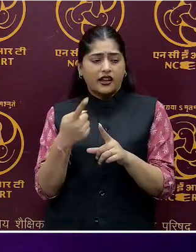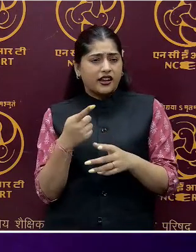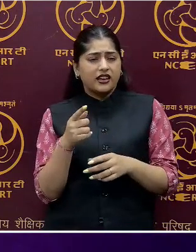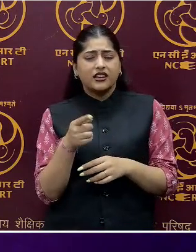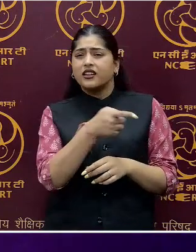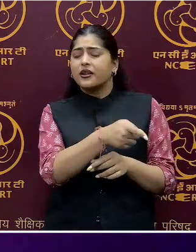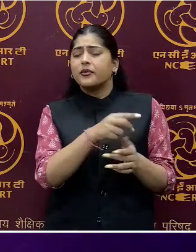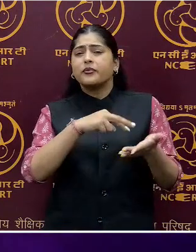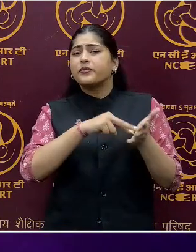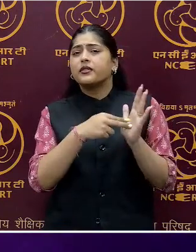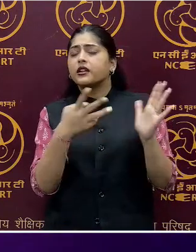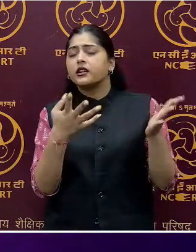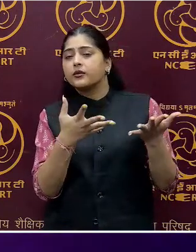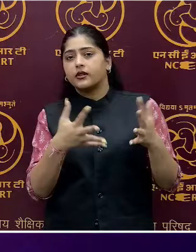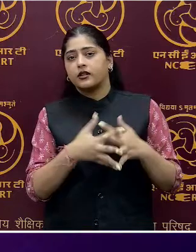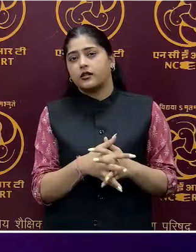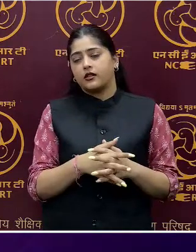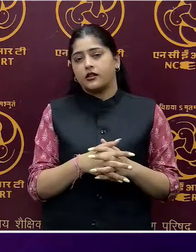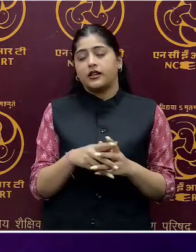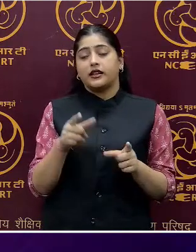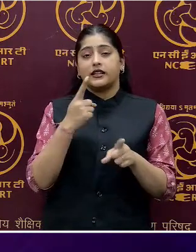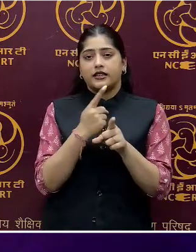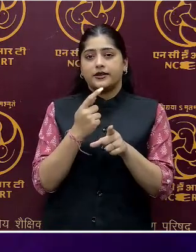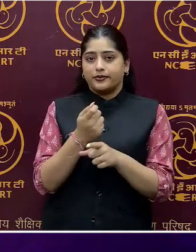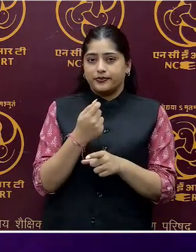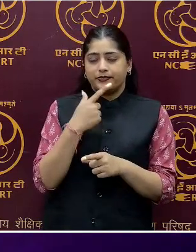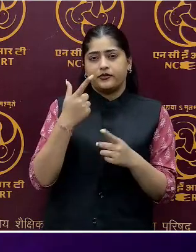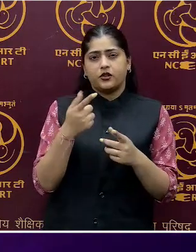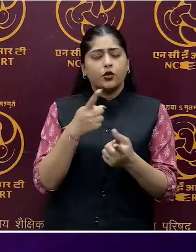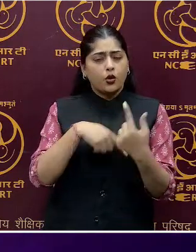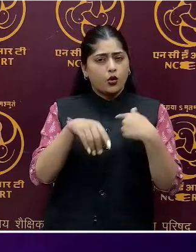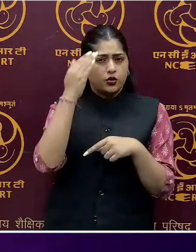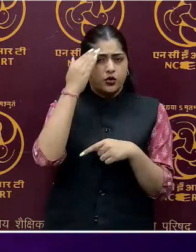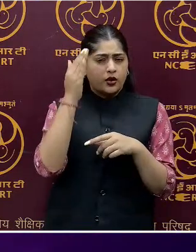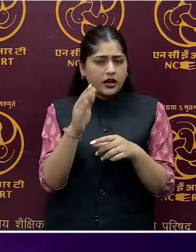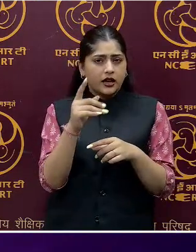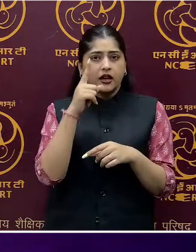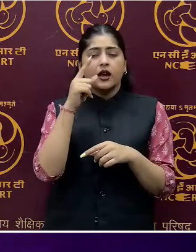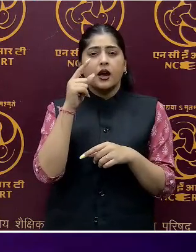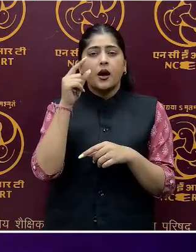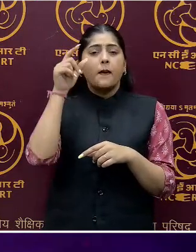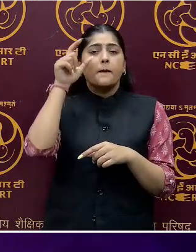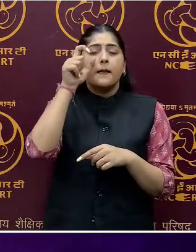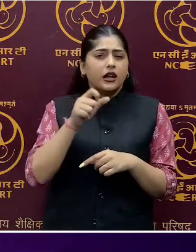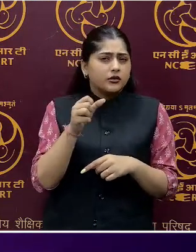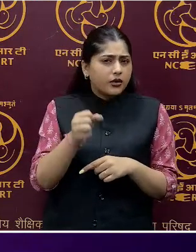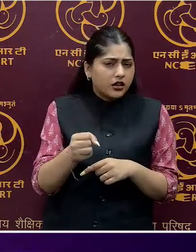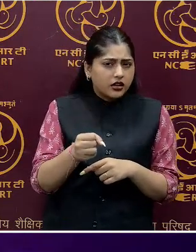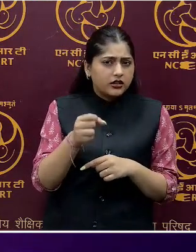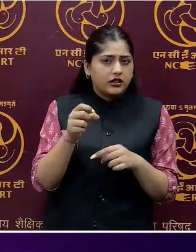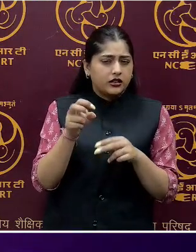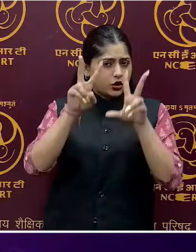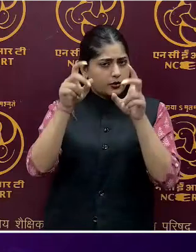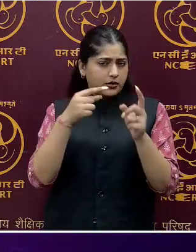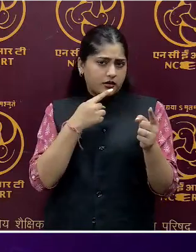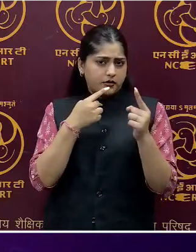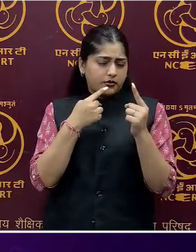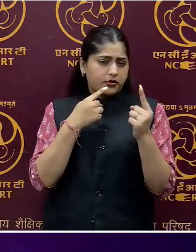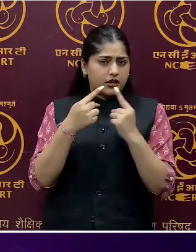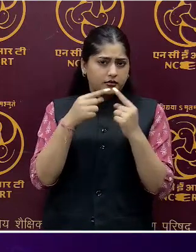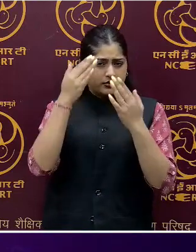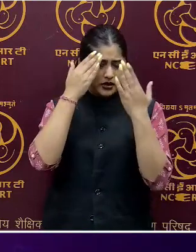this? Teacher, smiling. Do you know about Mahatma Gandhi? Do you know who he